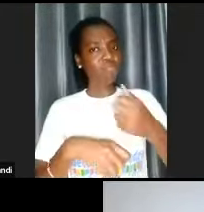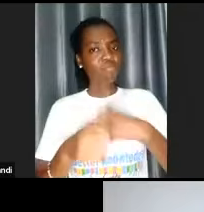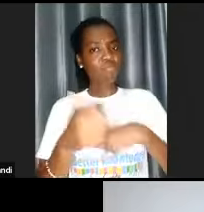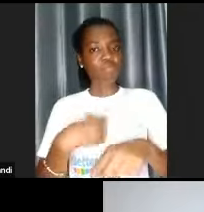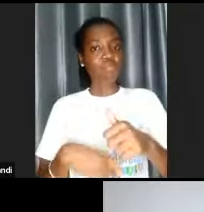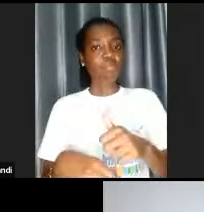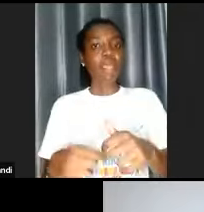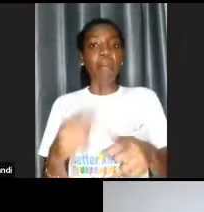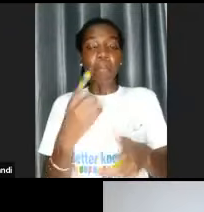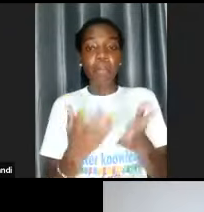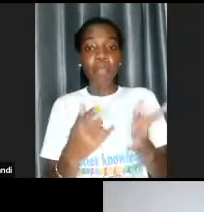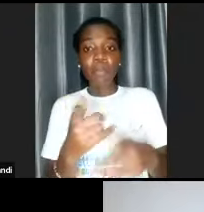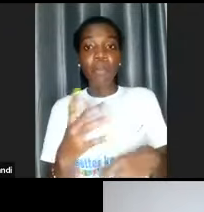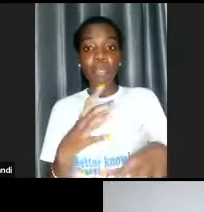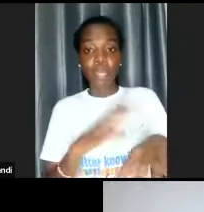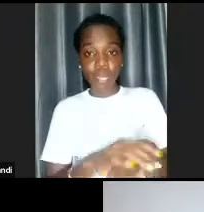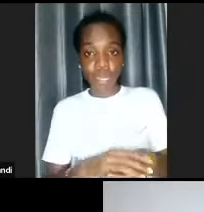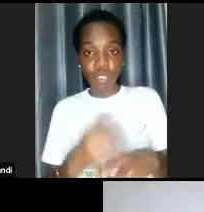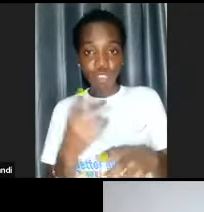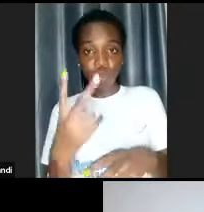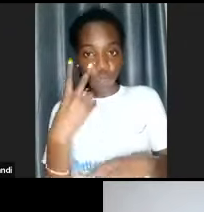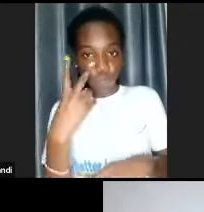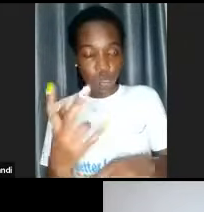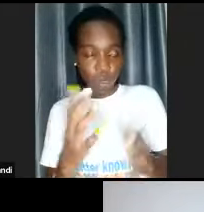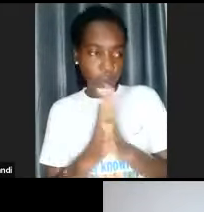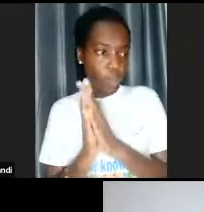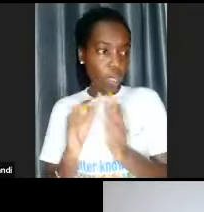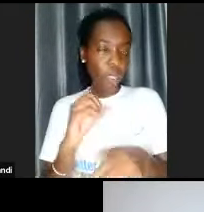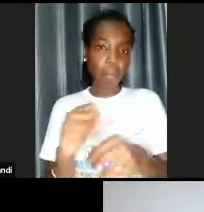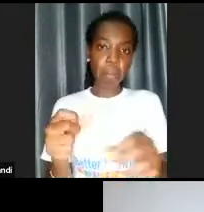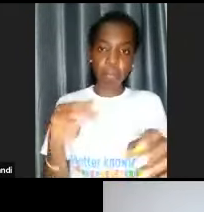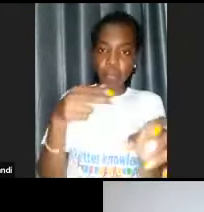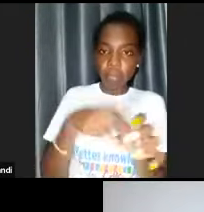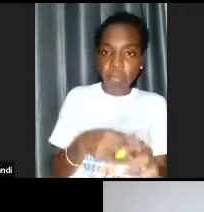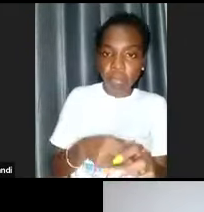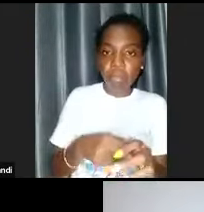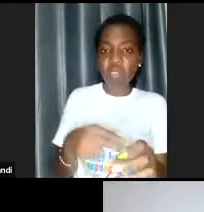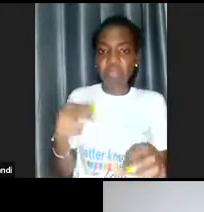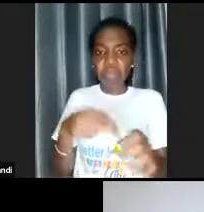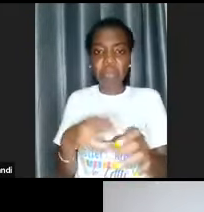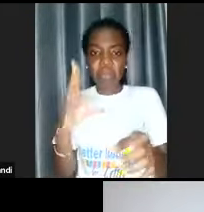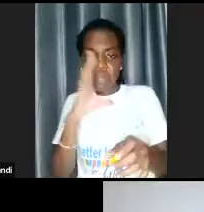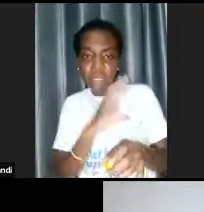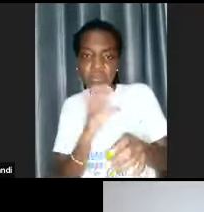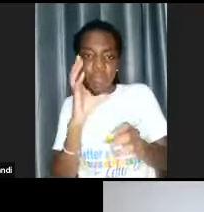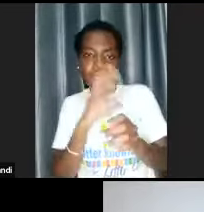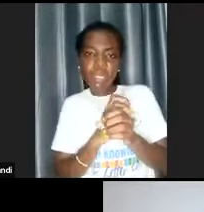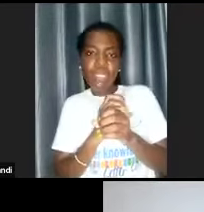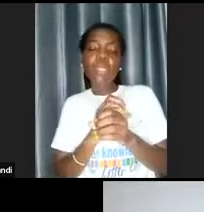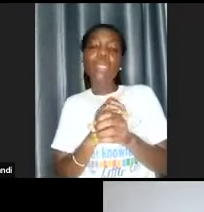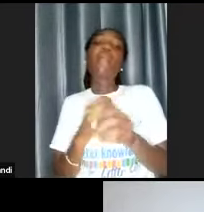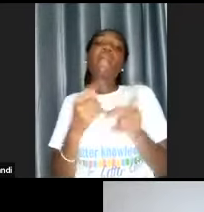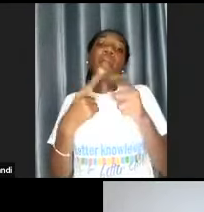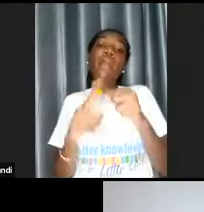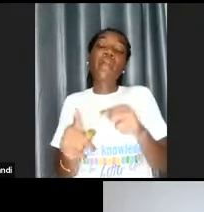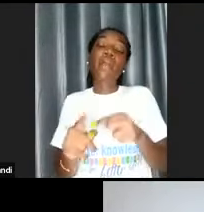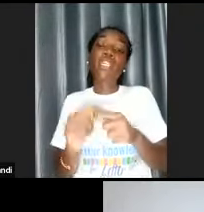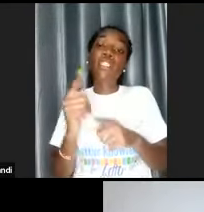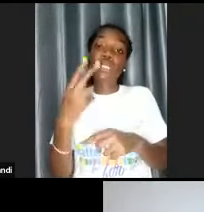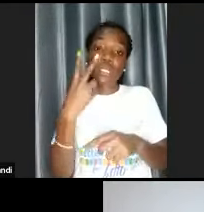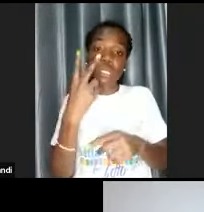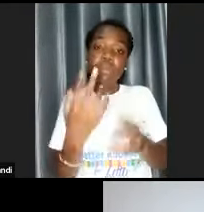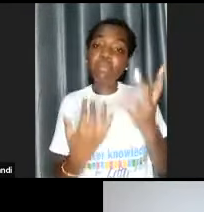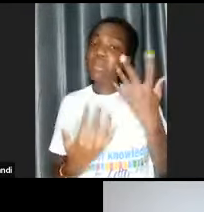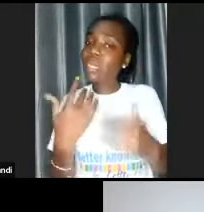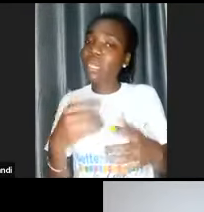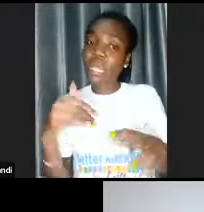news and you're seeing these stories about petrol station, they're running out of oil, and something burns inside you. It's like a burning incense, burns inside you. You're